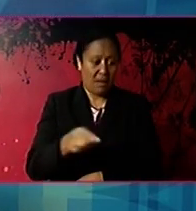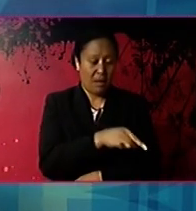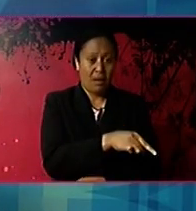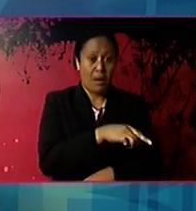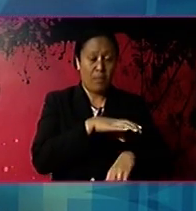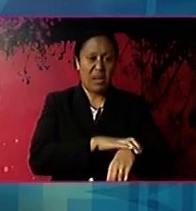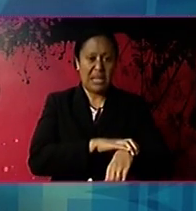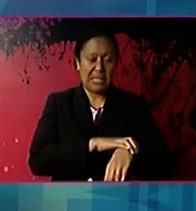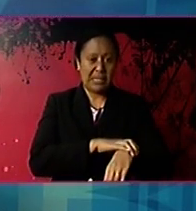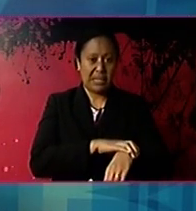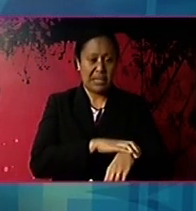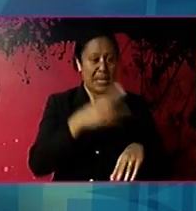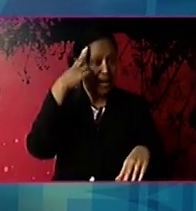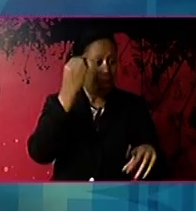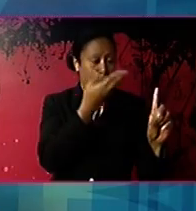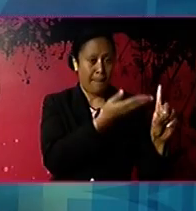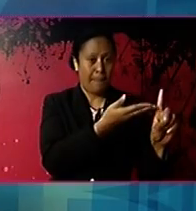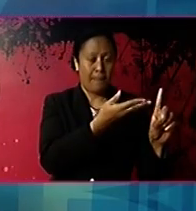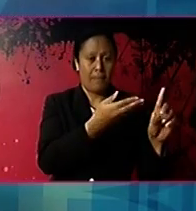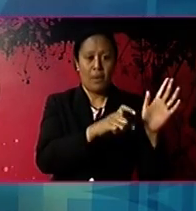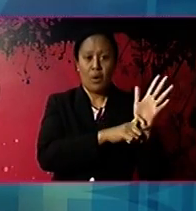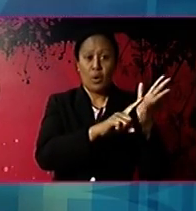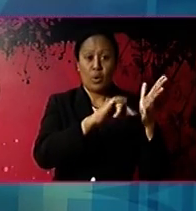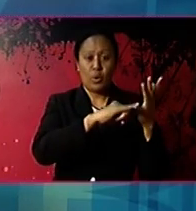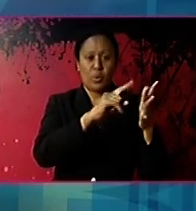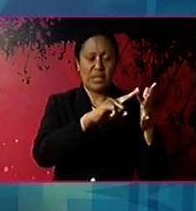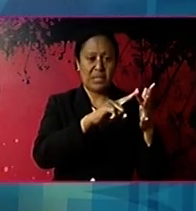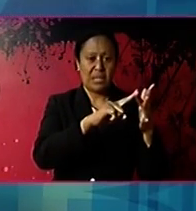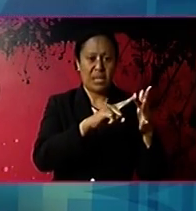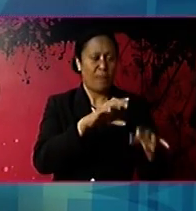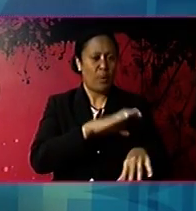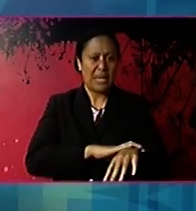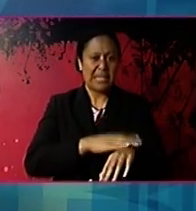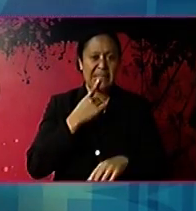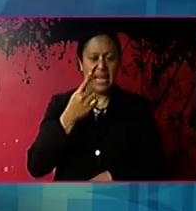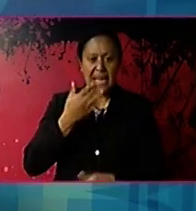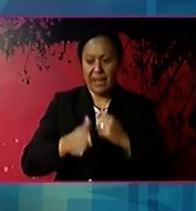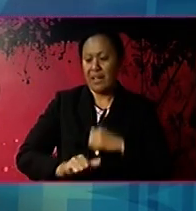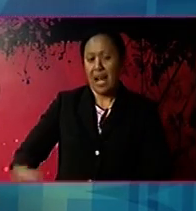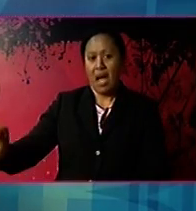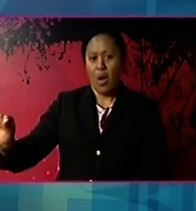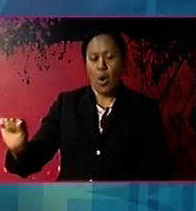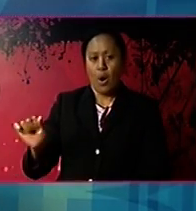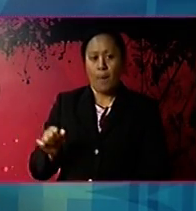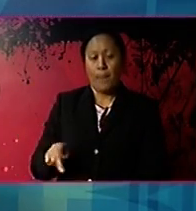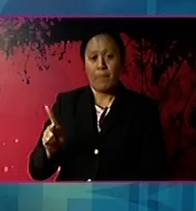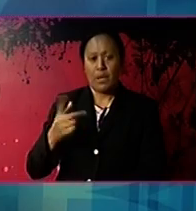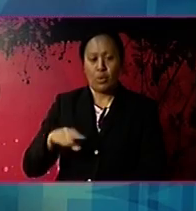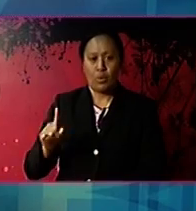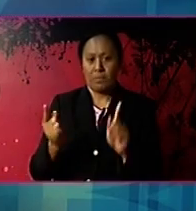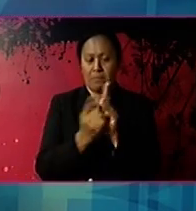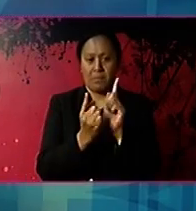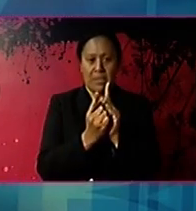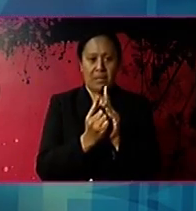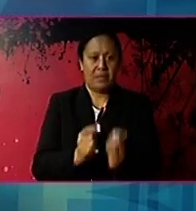Police Force, Superintendent Rusiaset Tundravu, the Fiji Police Force did not issue a permit for the gathering, but was present